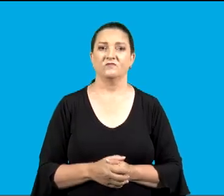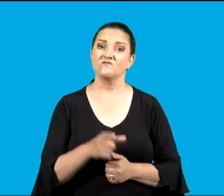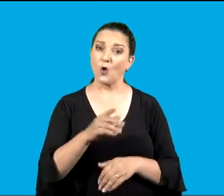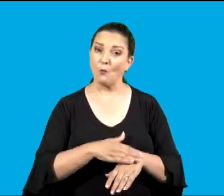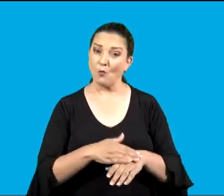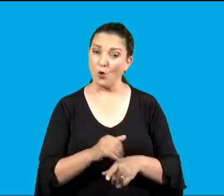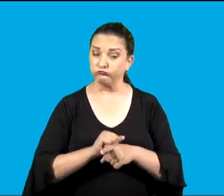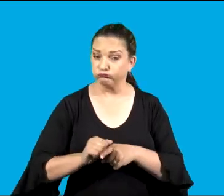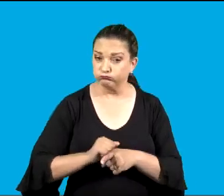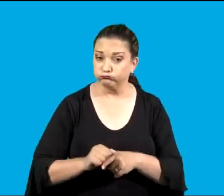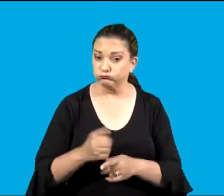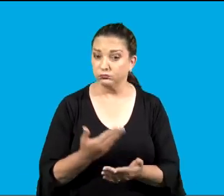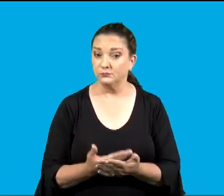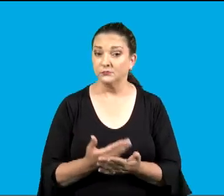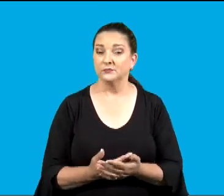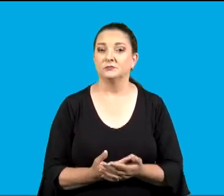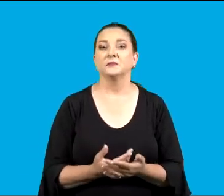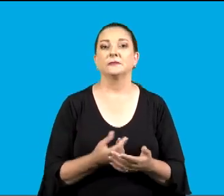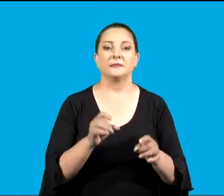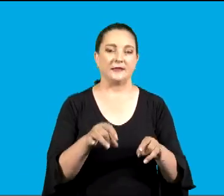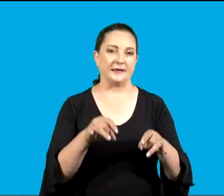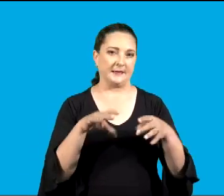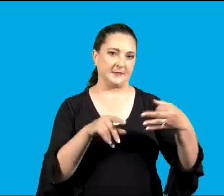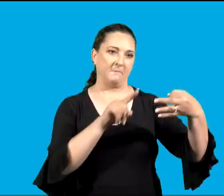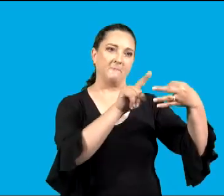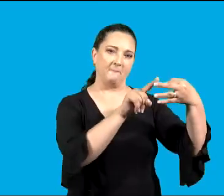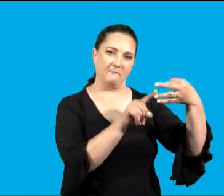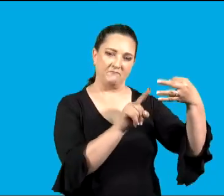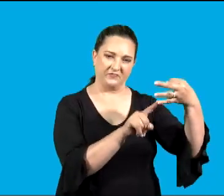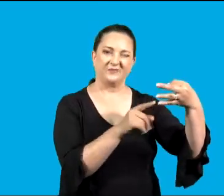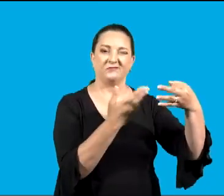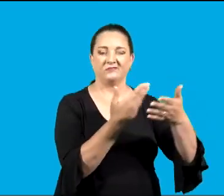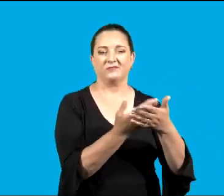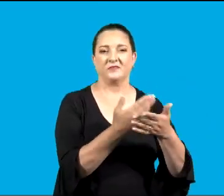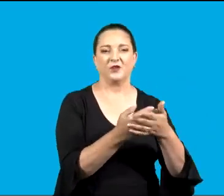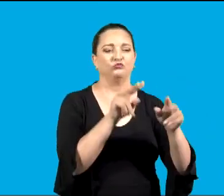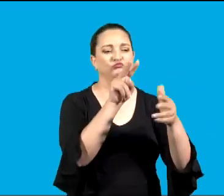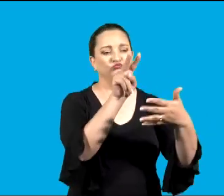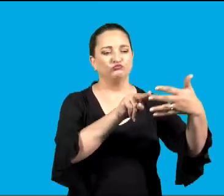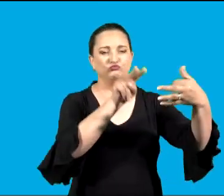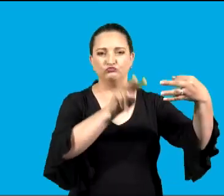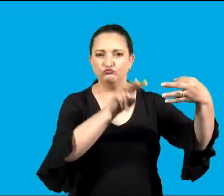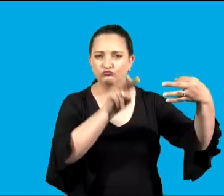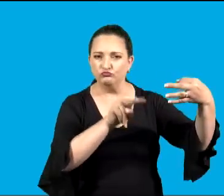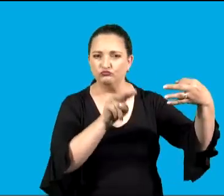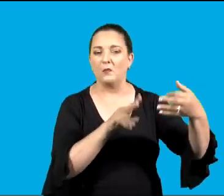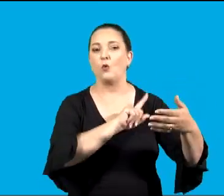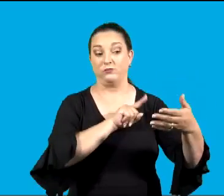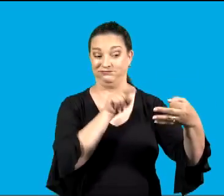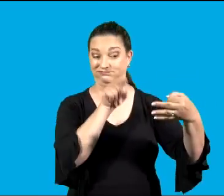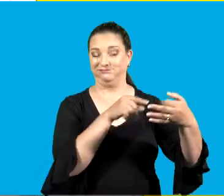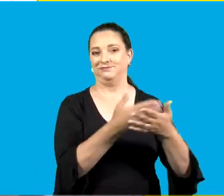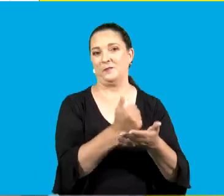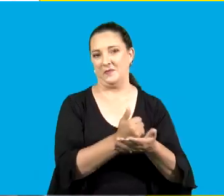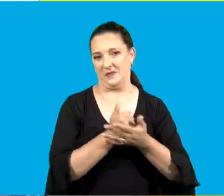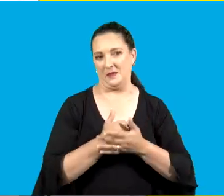For further exam practice, you should look at some of these past exam papers, as they will assist you in